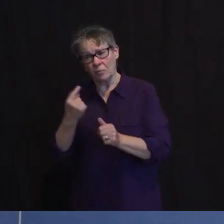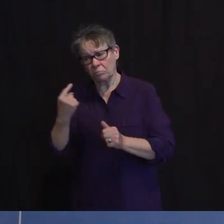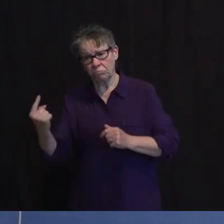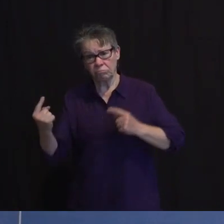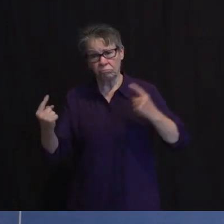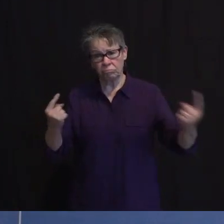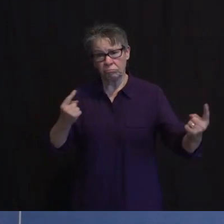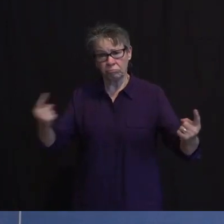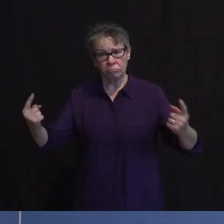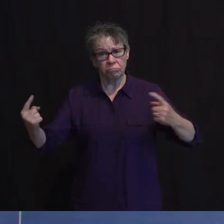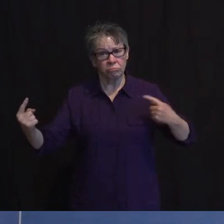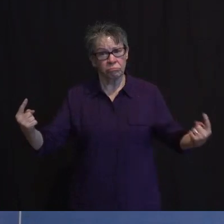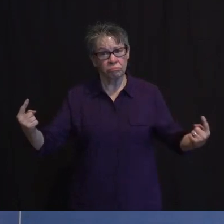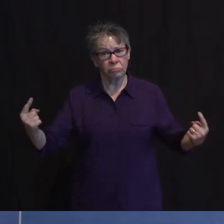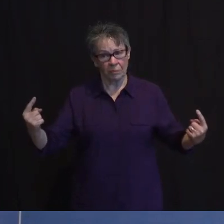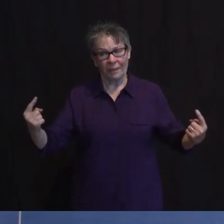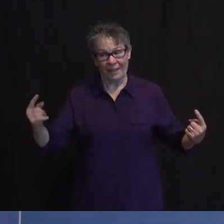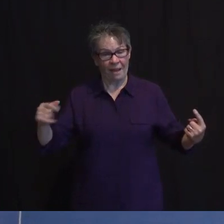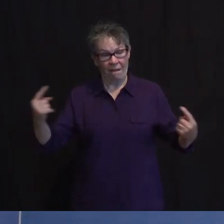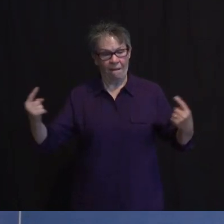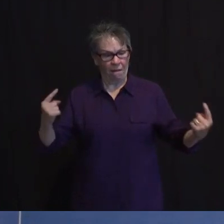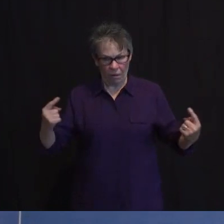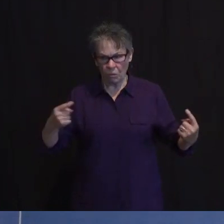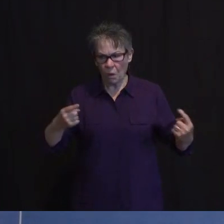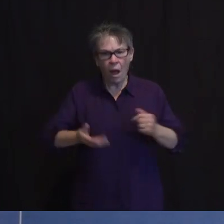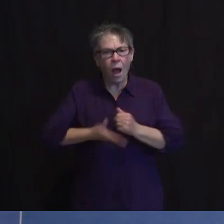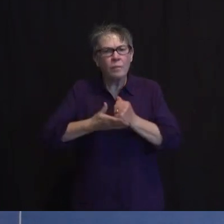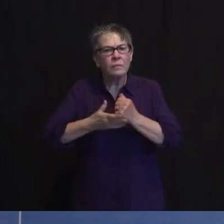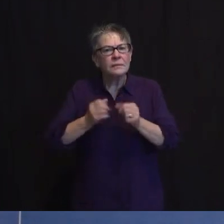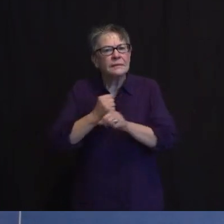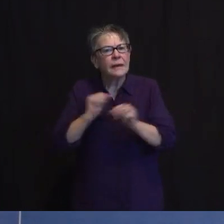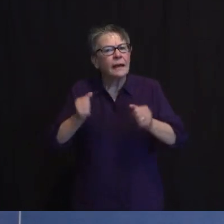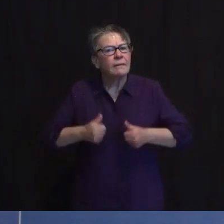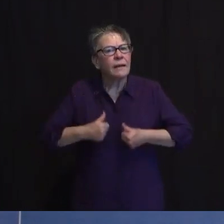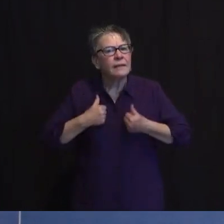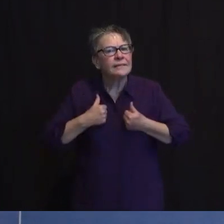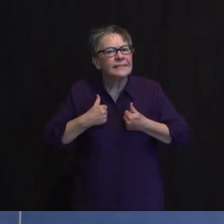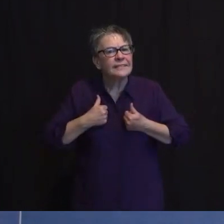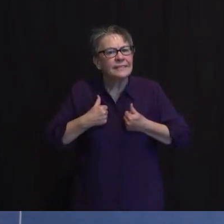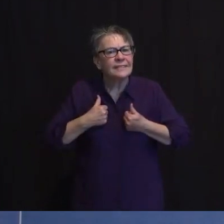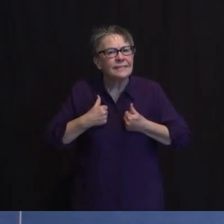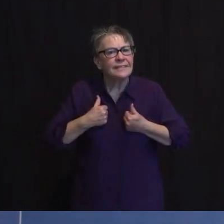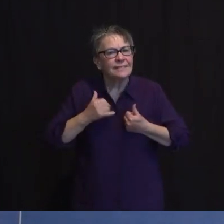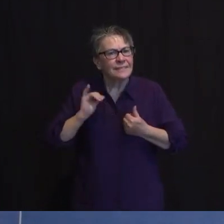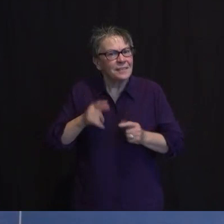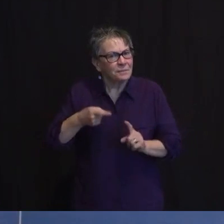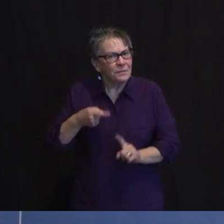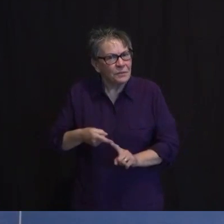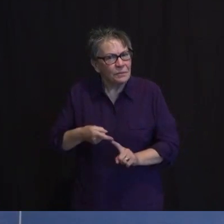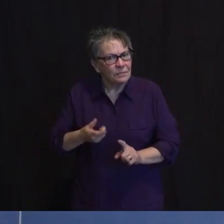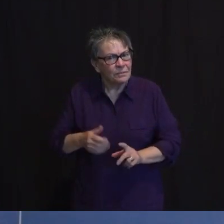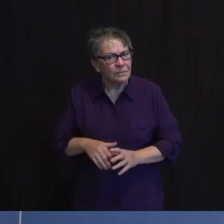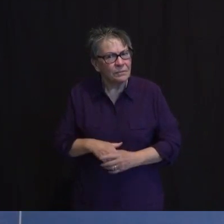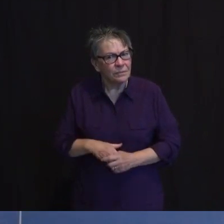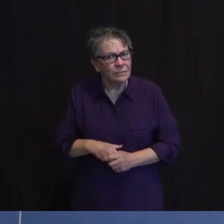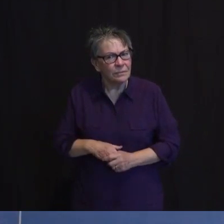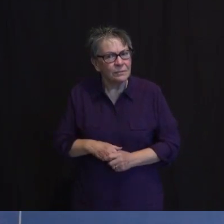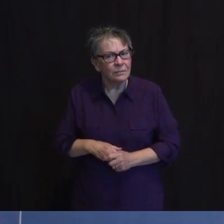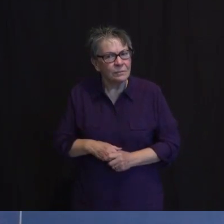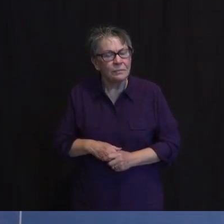lives in New Jersey. Thank you again for staying home and maintaining social distancing. It is making a